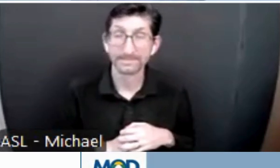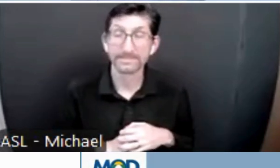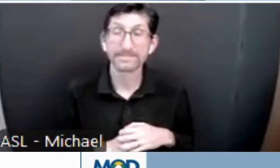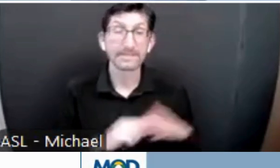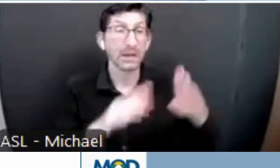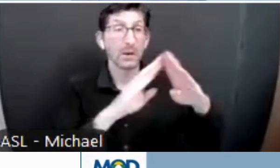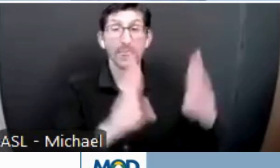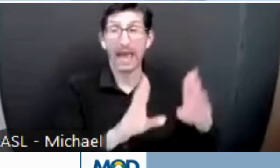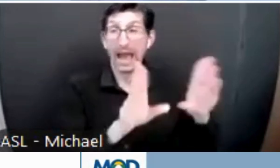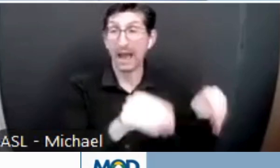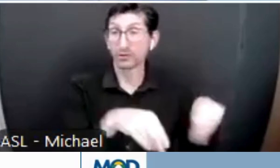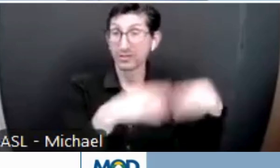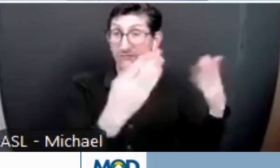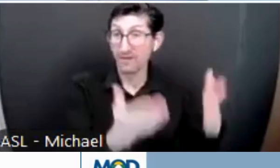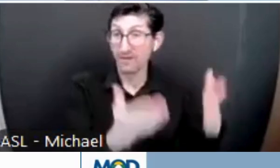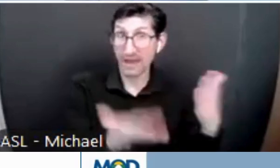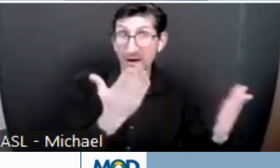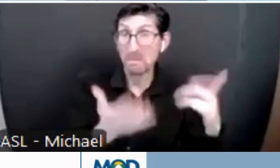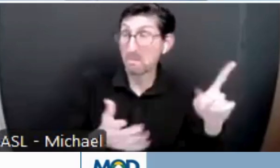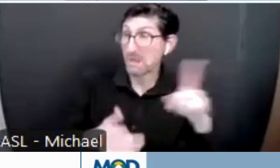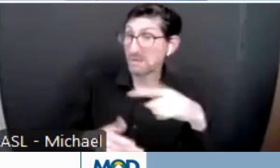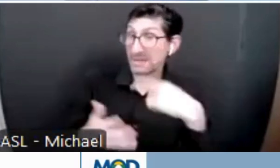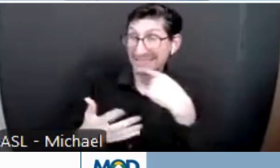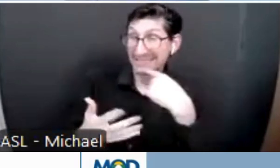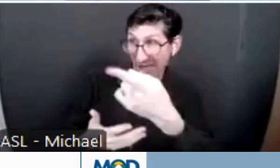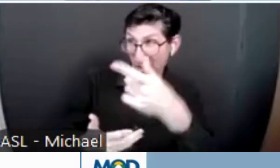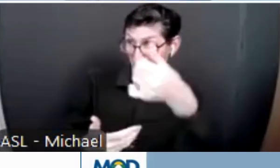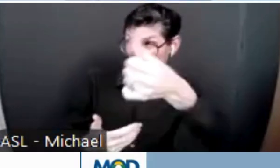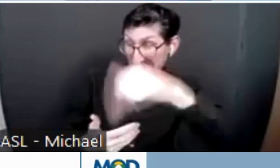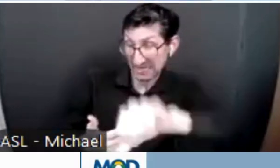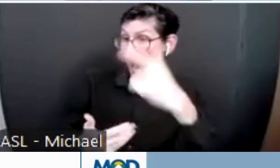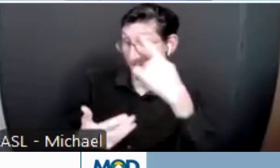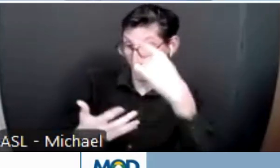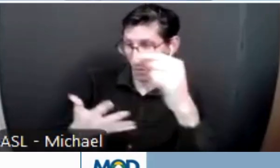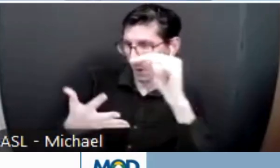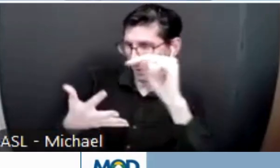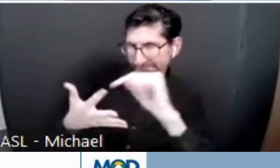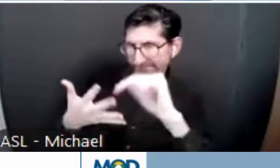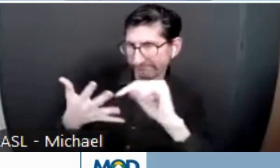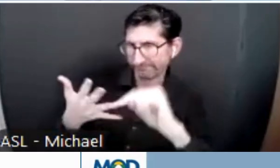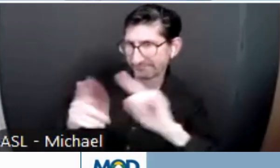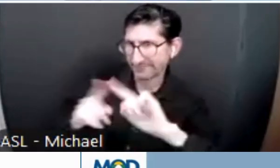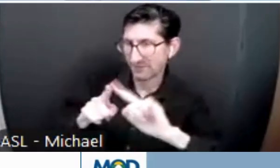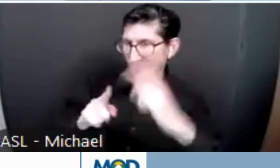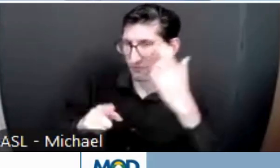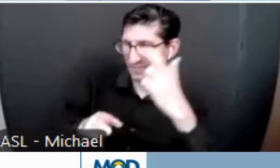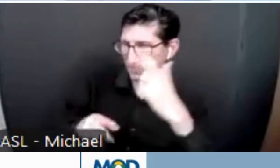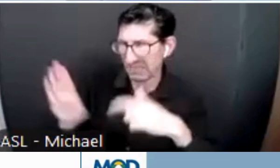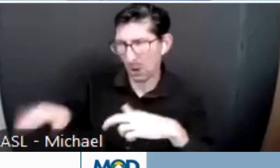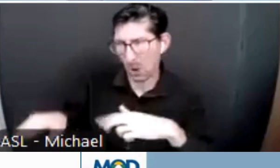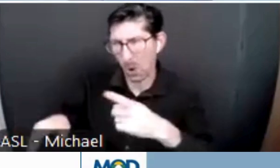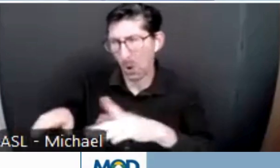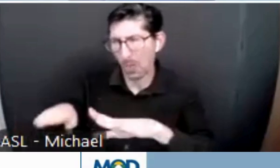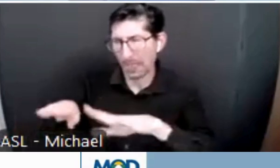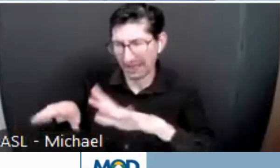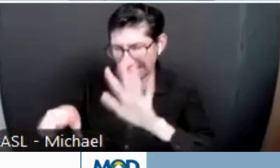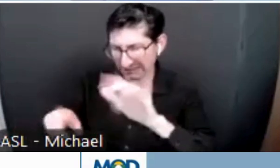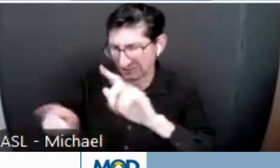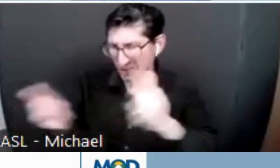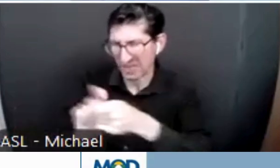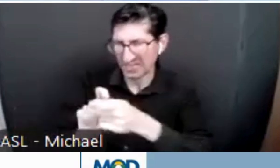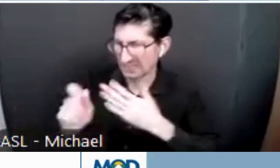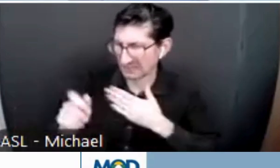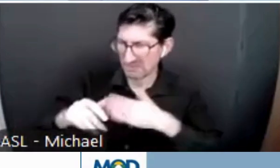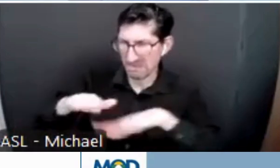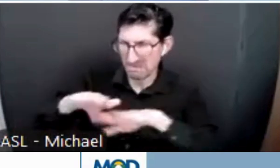has offered one of these reasons, it's a fundamental alteration, it's not feasible or whatever, it doesn't mean that you